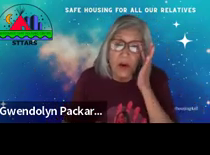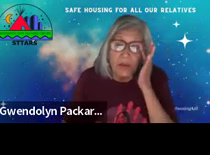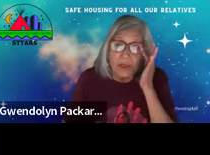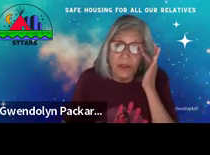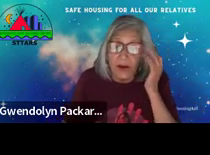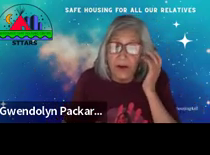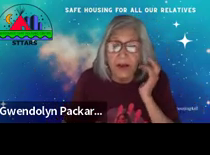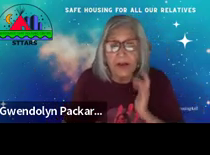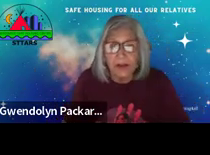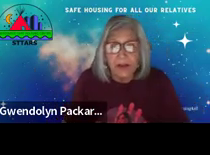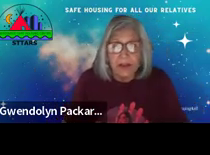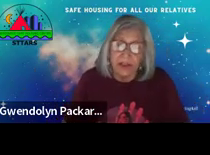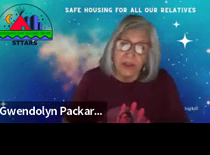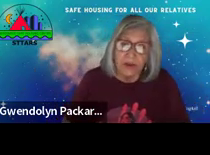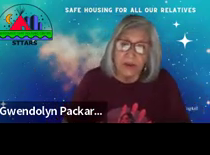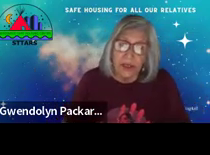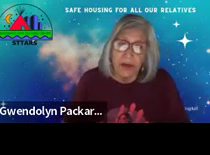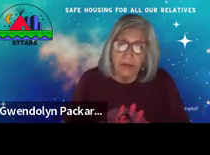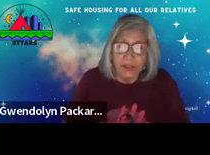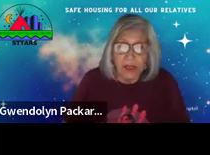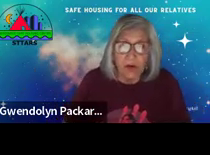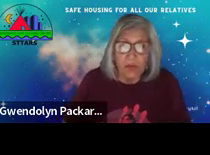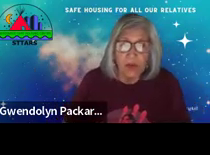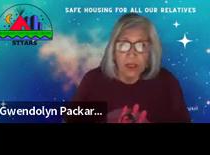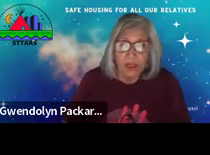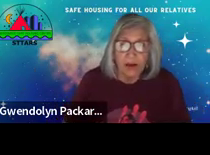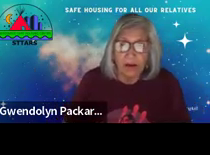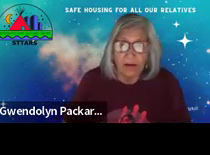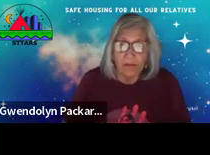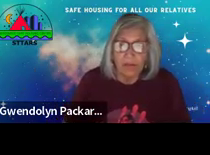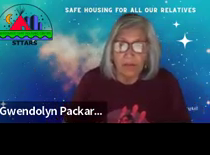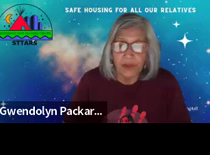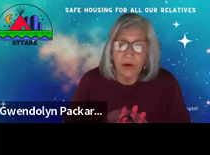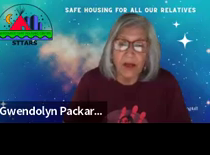tribal programs in their area to use to help